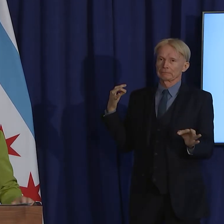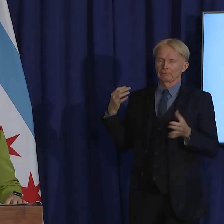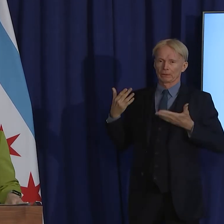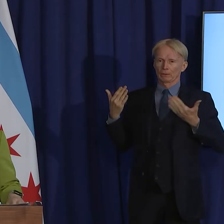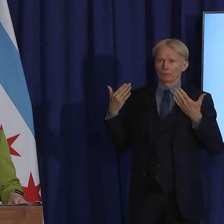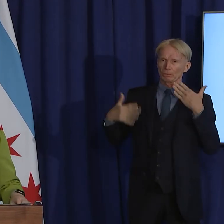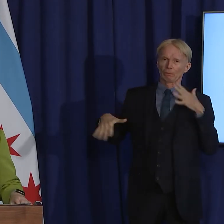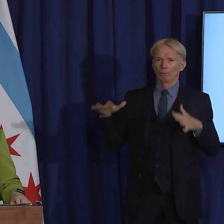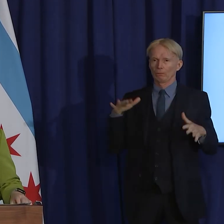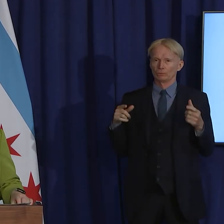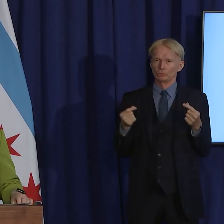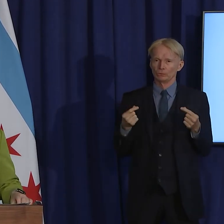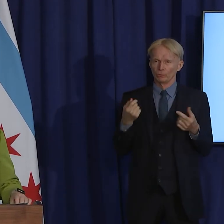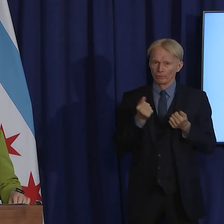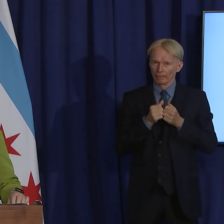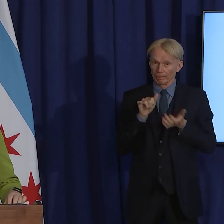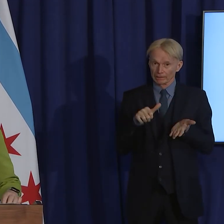this?